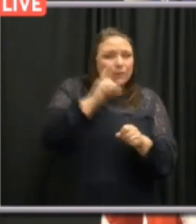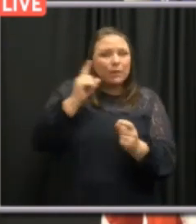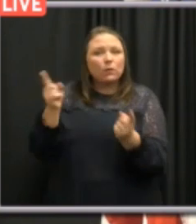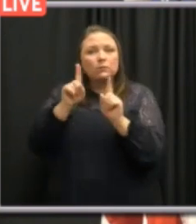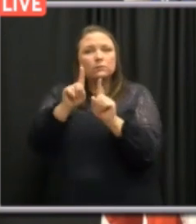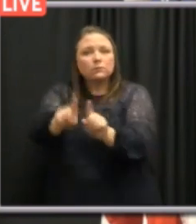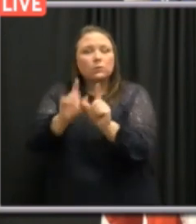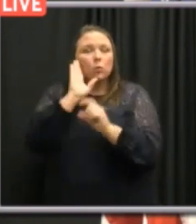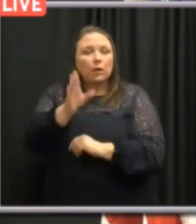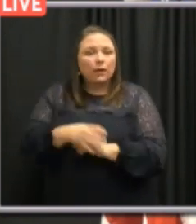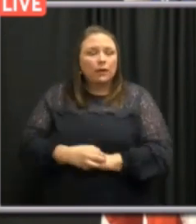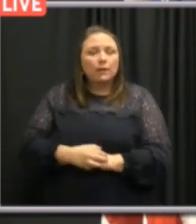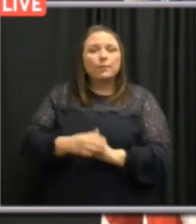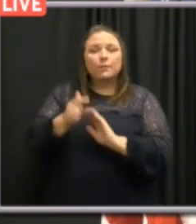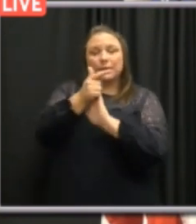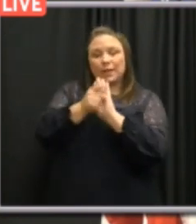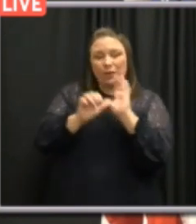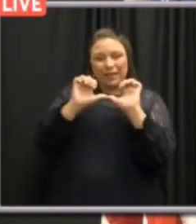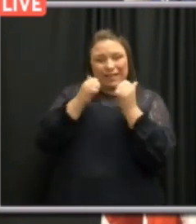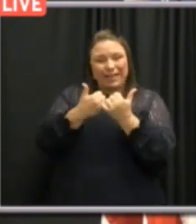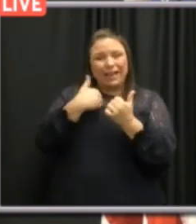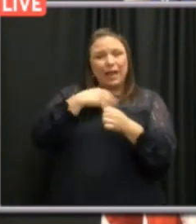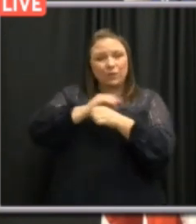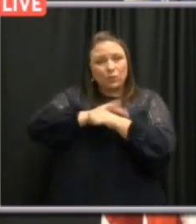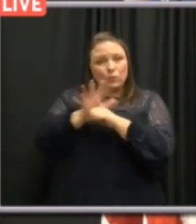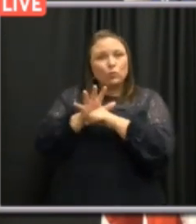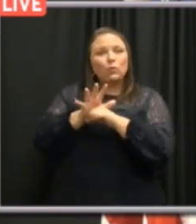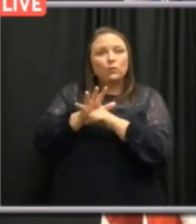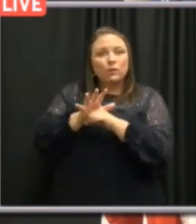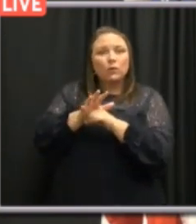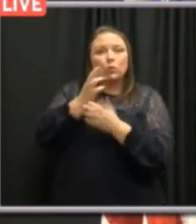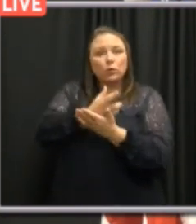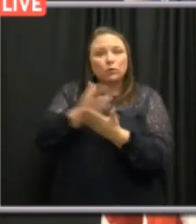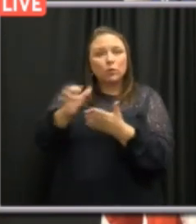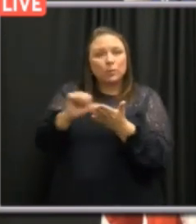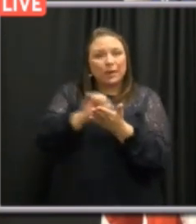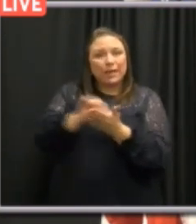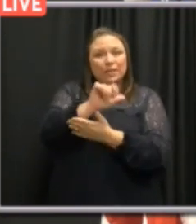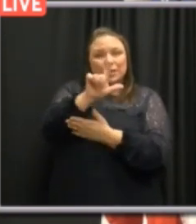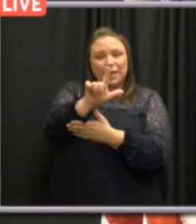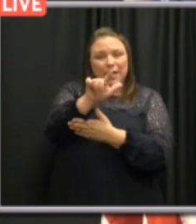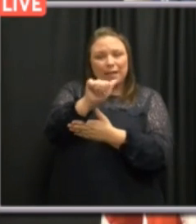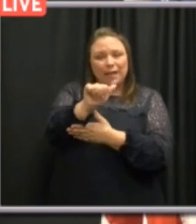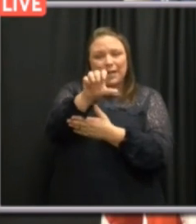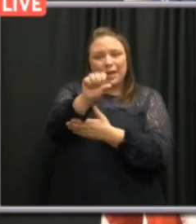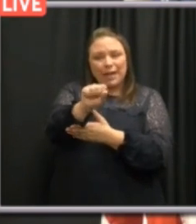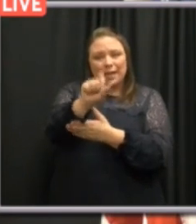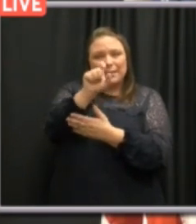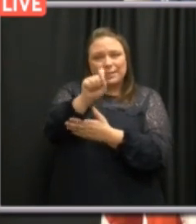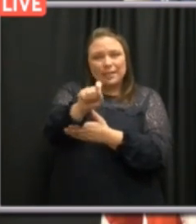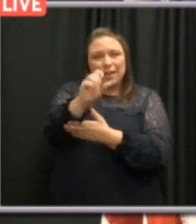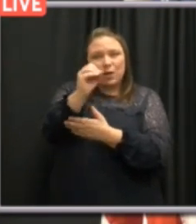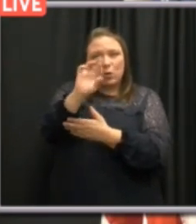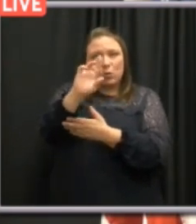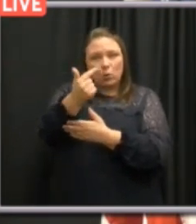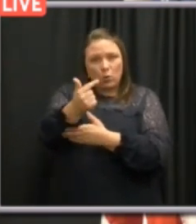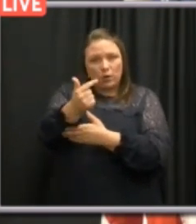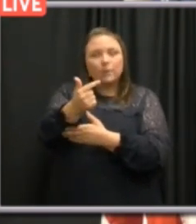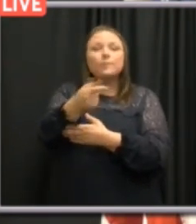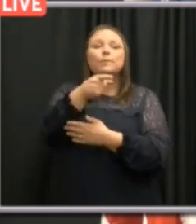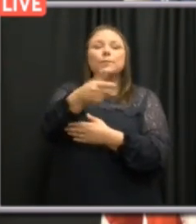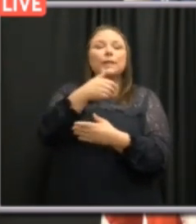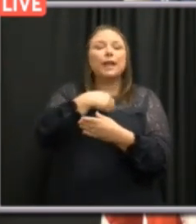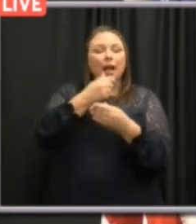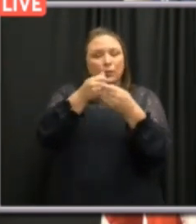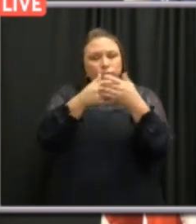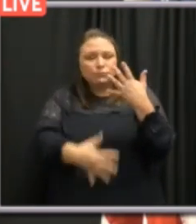Legal Aid has developed a COVID-19 resource page on our website at las.org. It contains a series